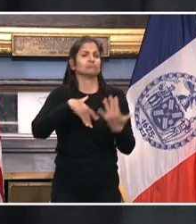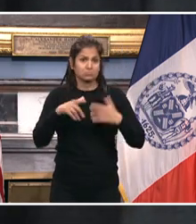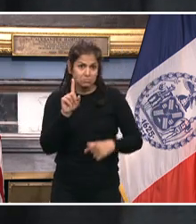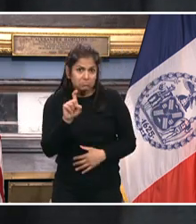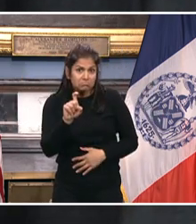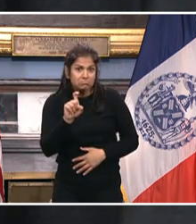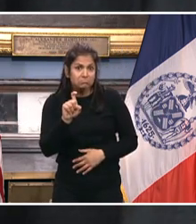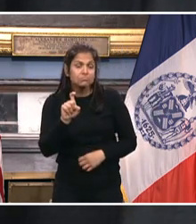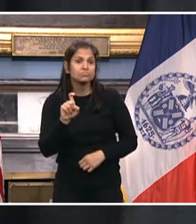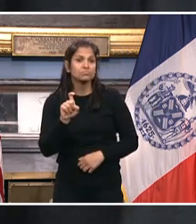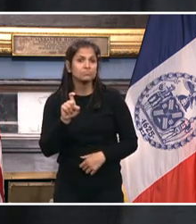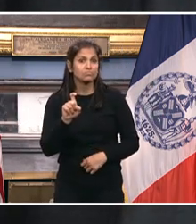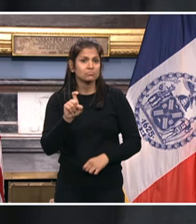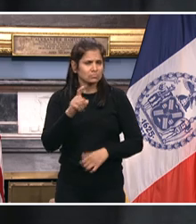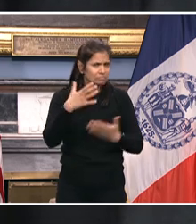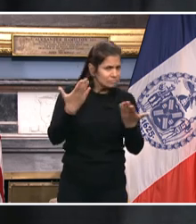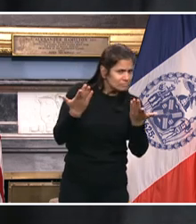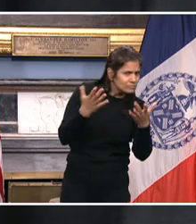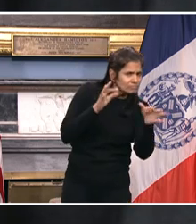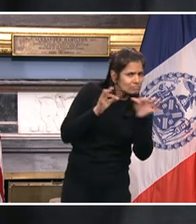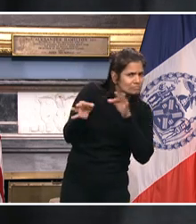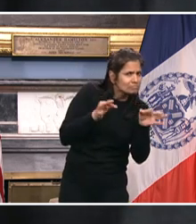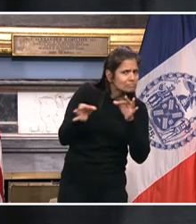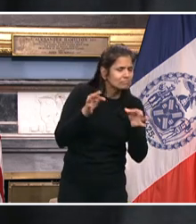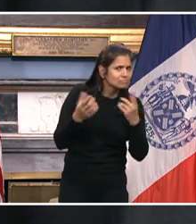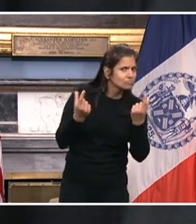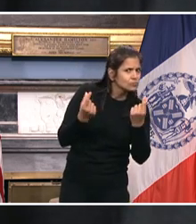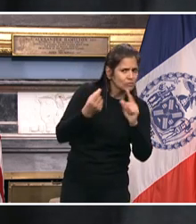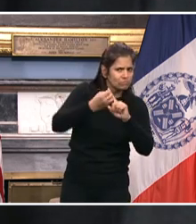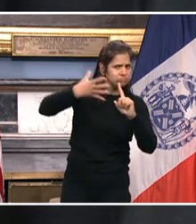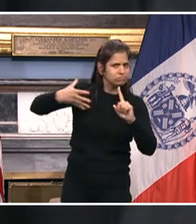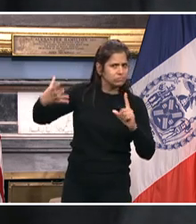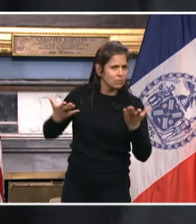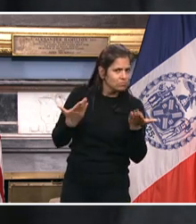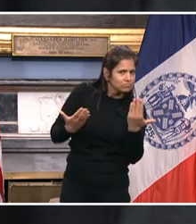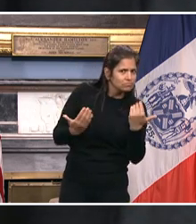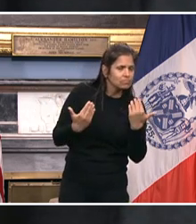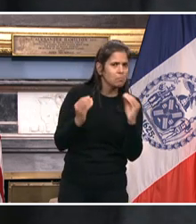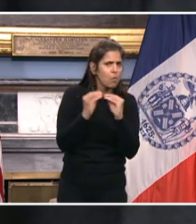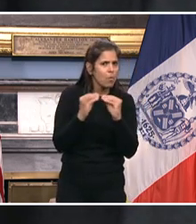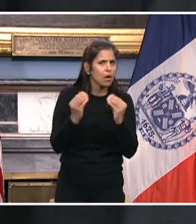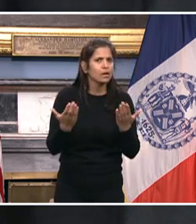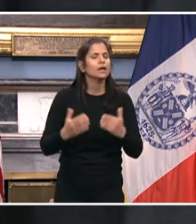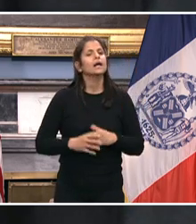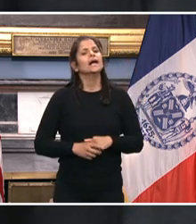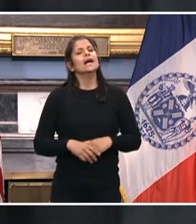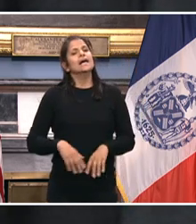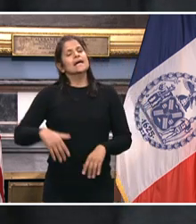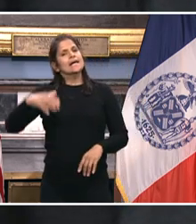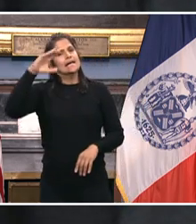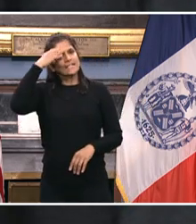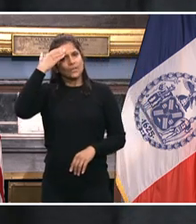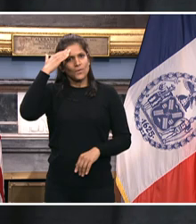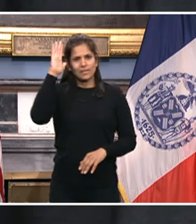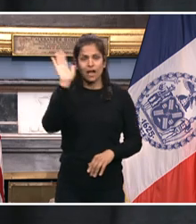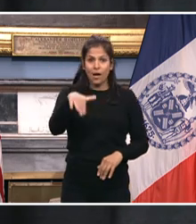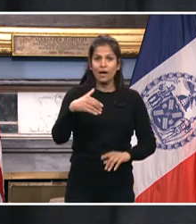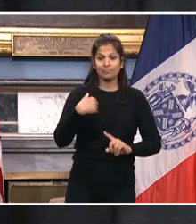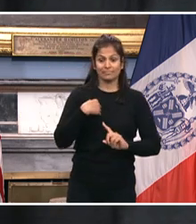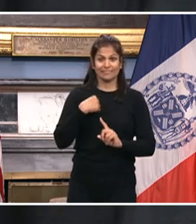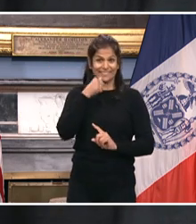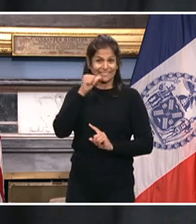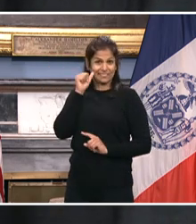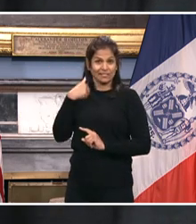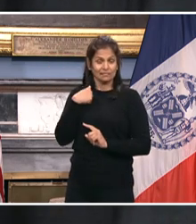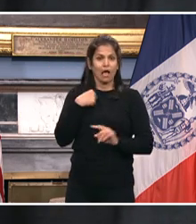I tried to give a very complete presentation. I know it was long yesterday, my apologies. But I was really trying to... I had talked to so many healthcare